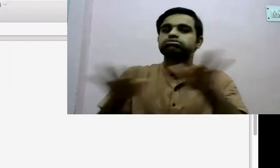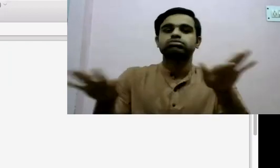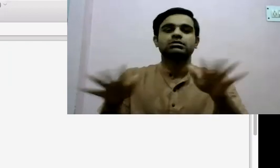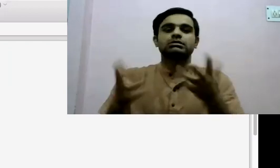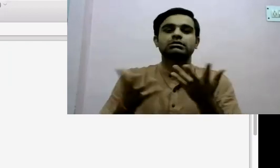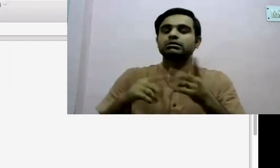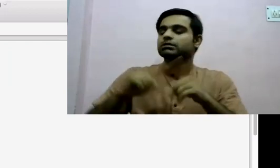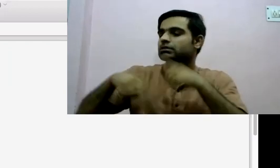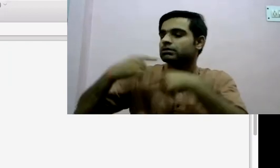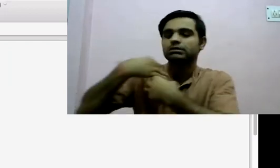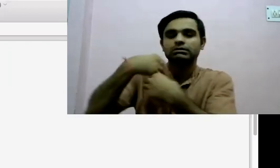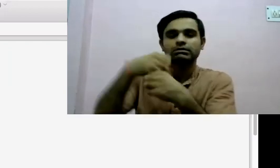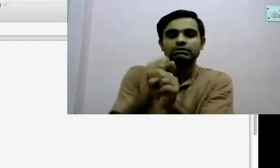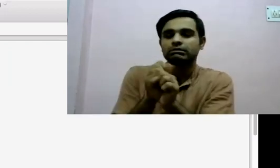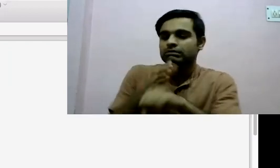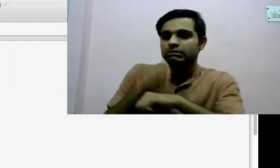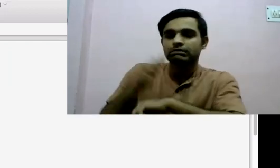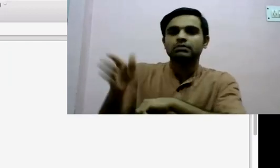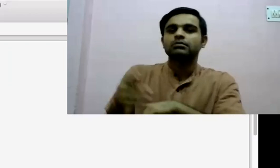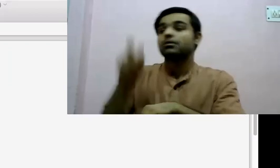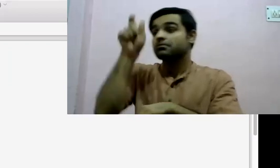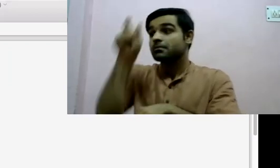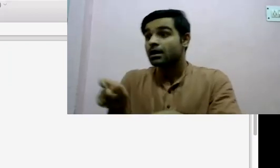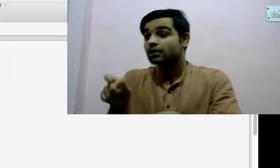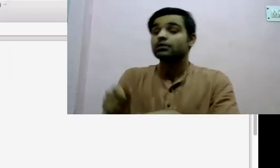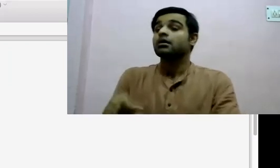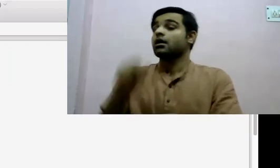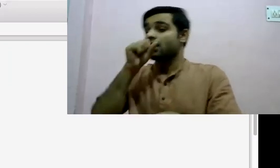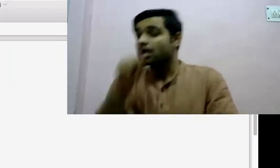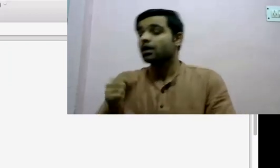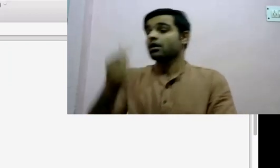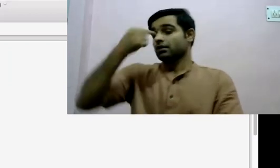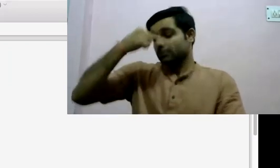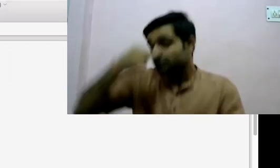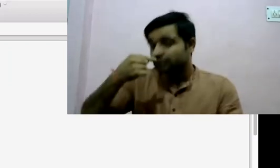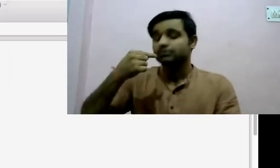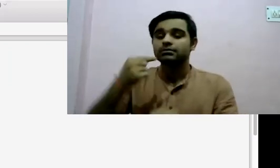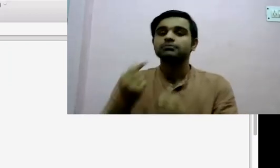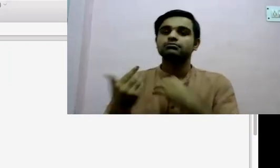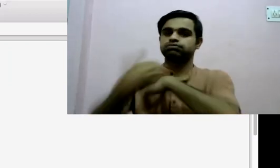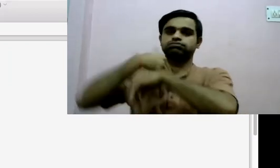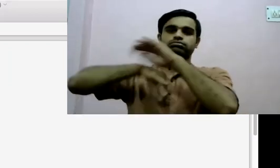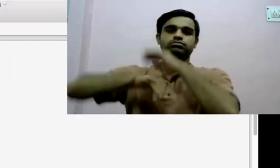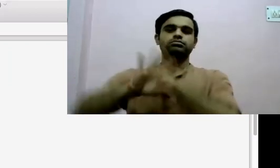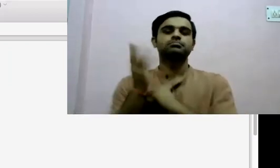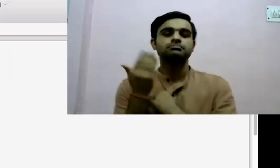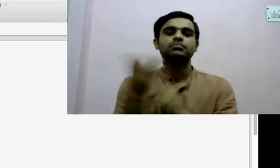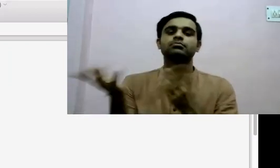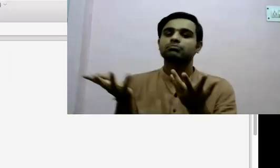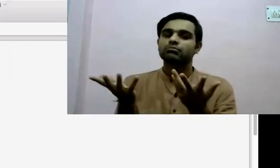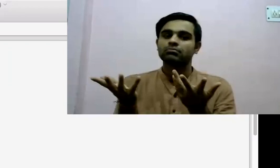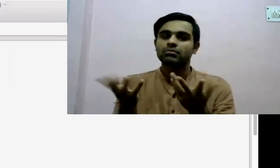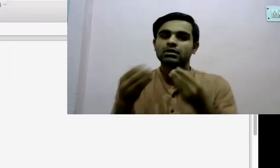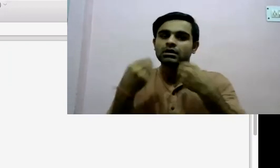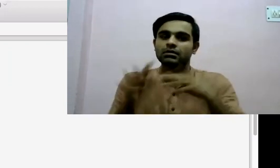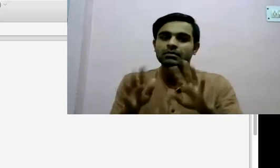generated when an infected person coughs or sneezes. So it could be droplets of saliva